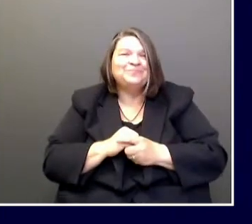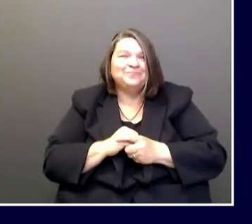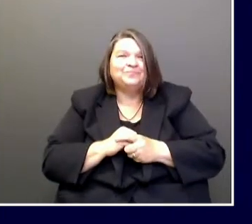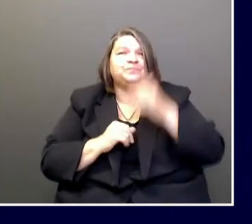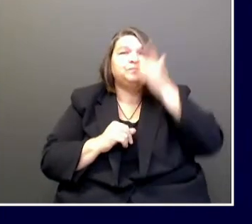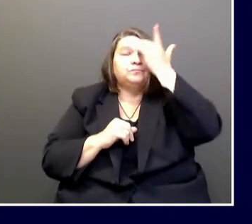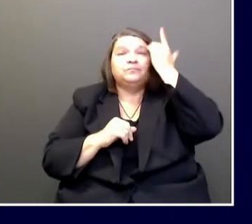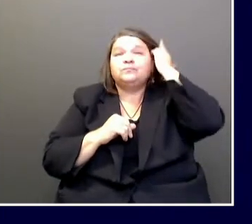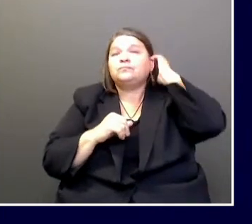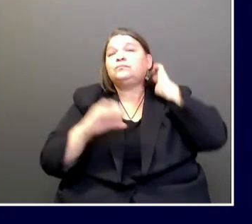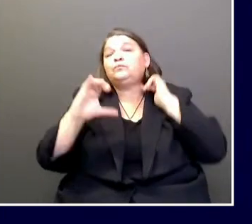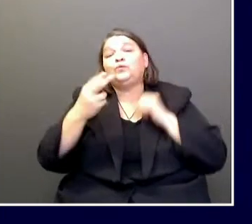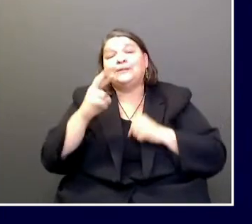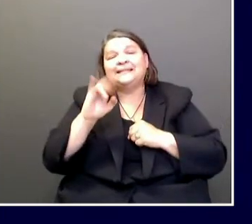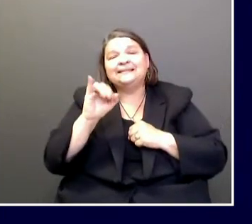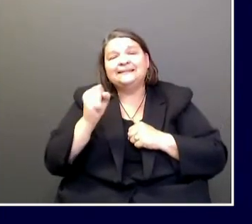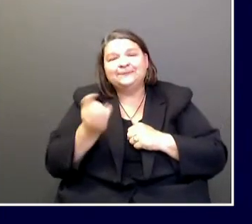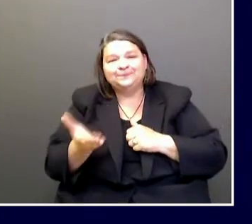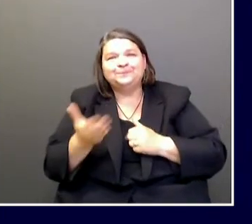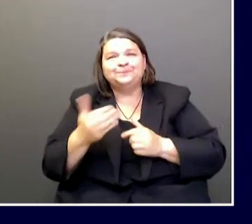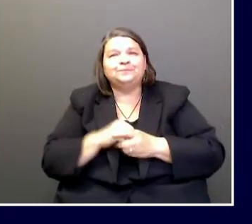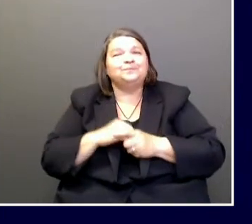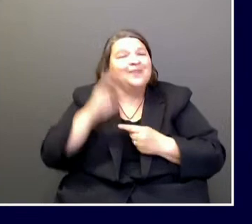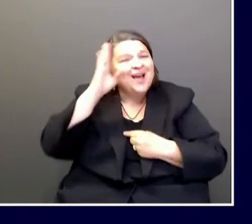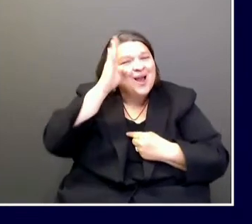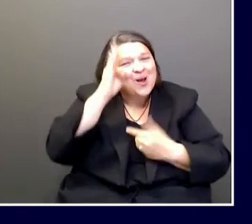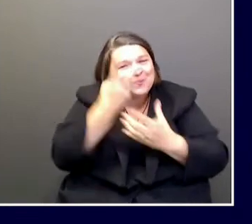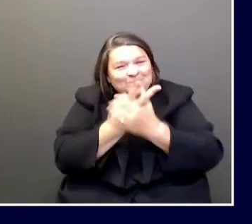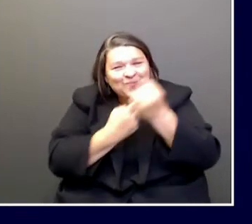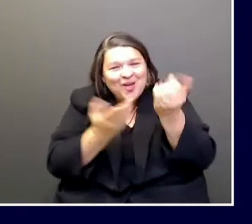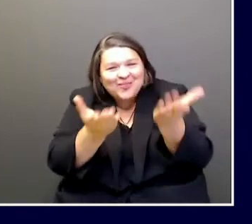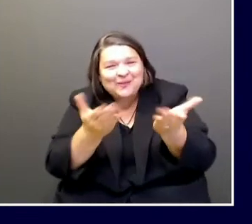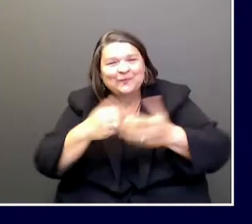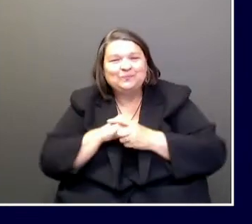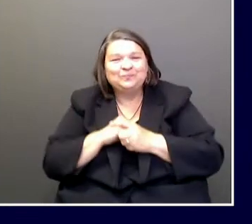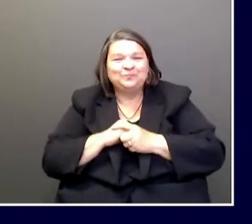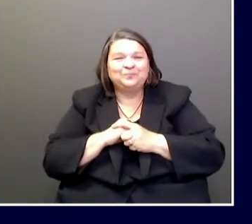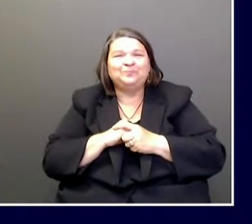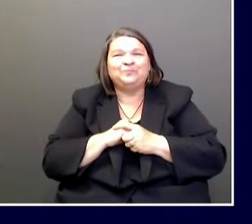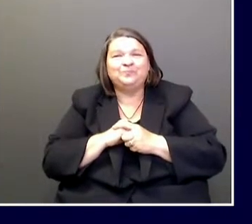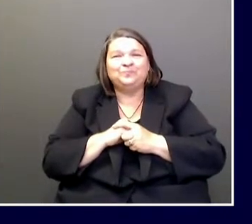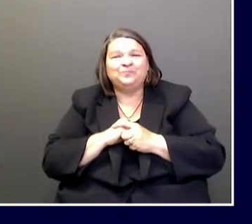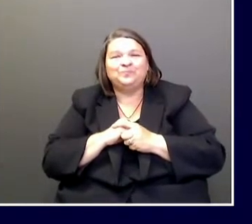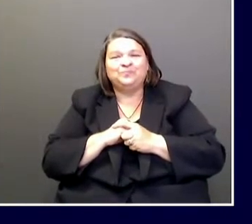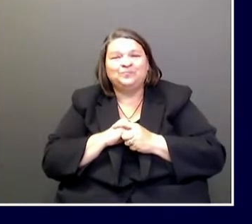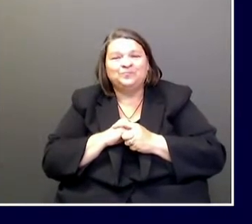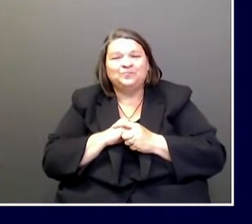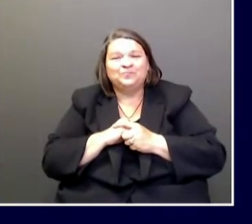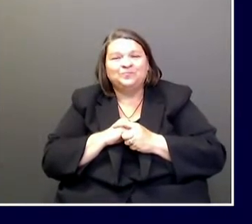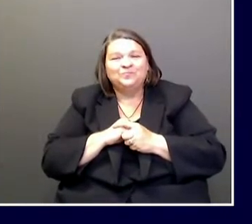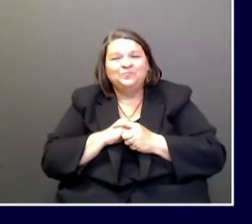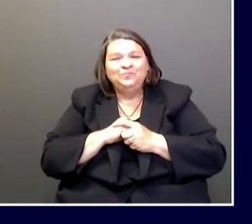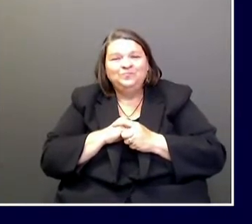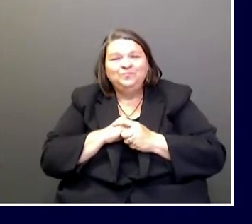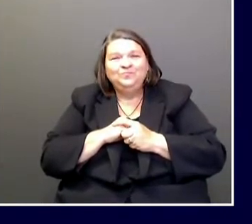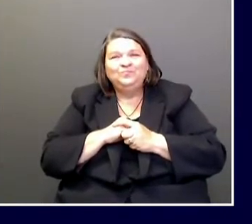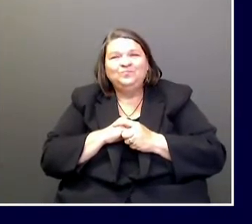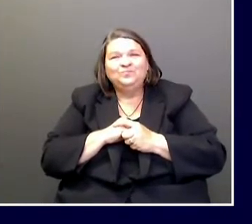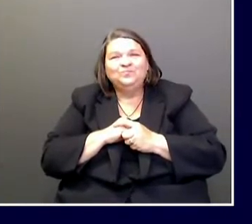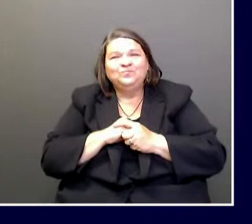Hi, Dr. Shah and Commissioner Lambrew. The first question for you, I'm not. Pardon me if I've missed this in the